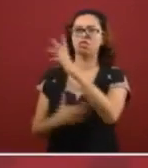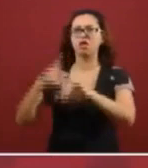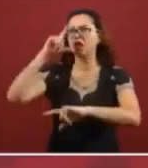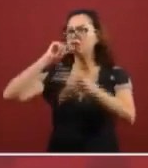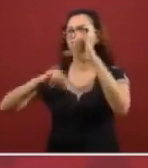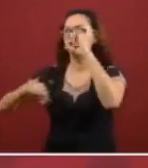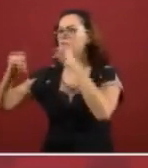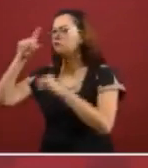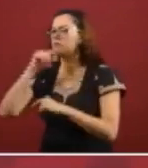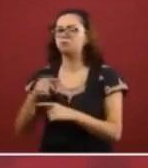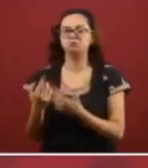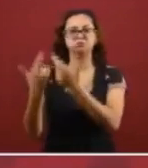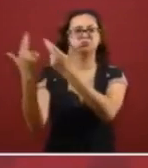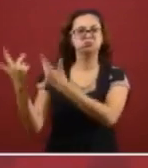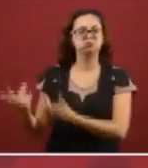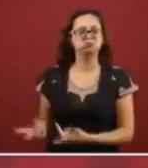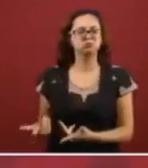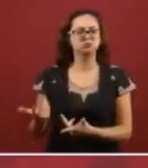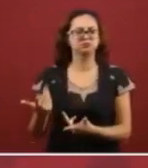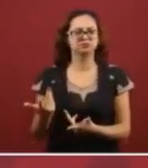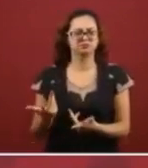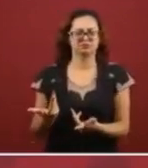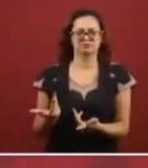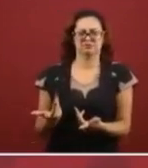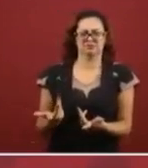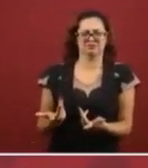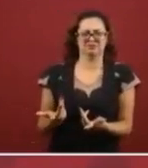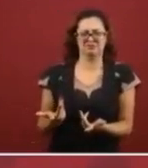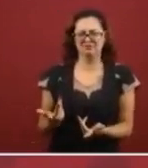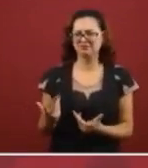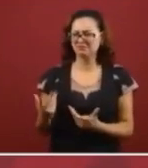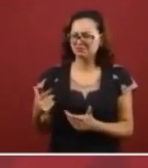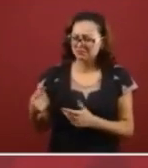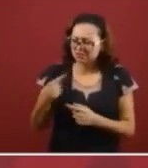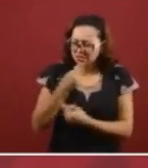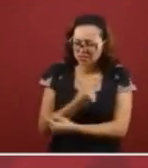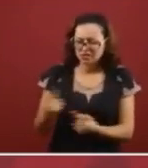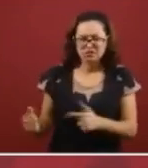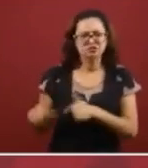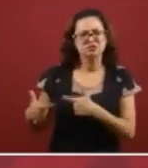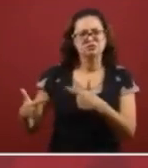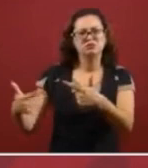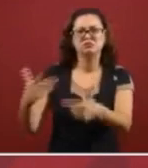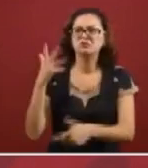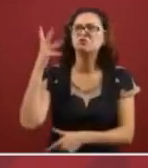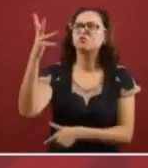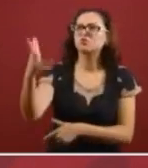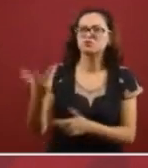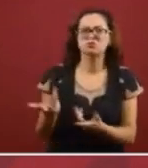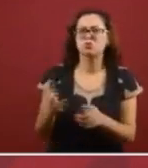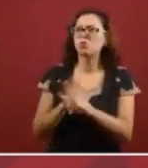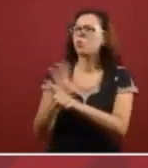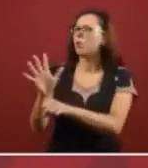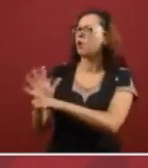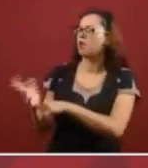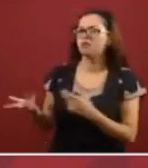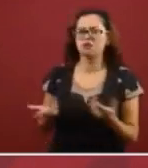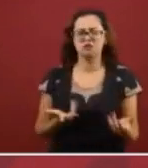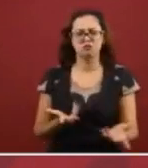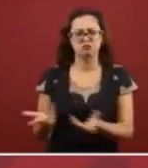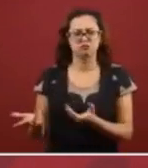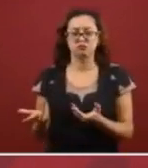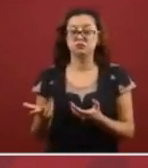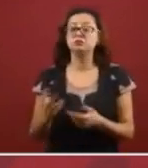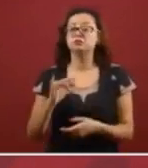environment. What would we then be leaving for future generations? So therefore, it